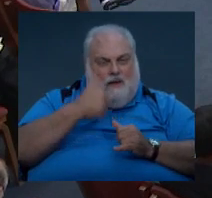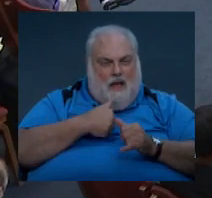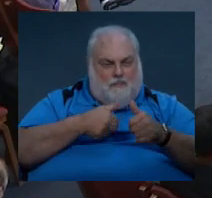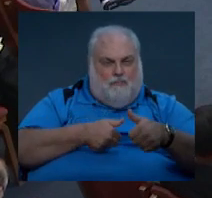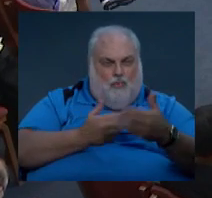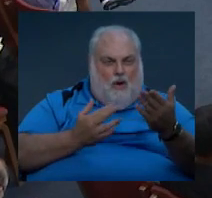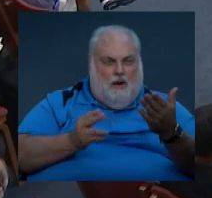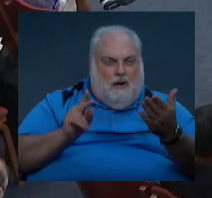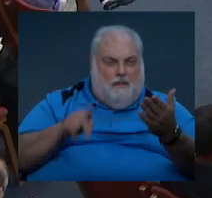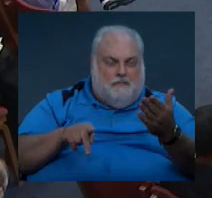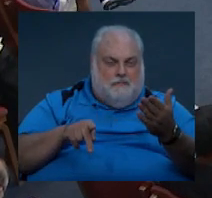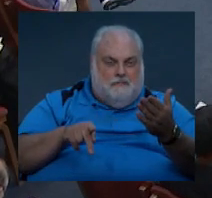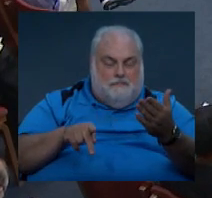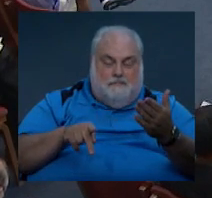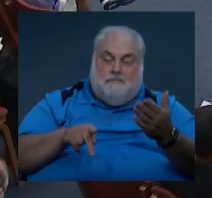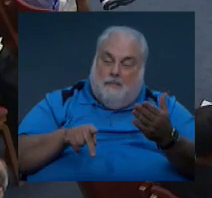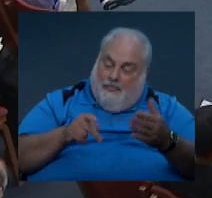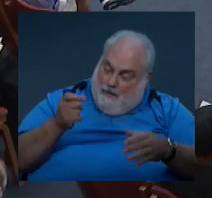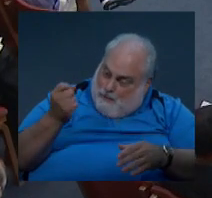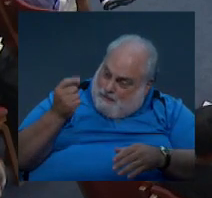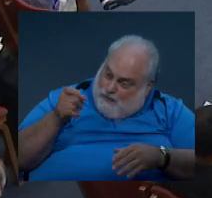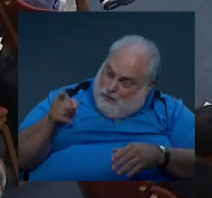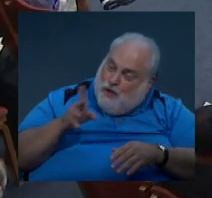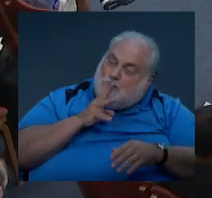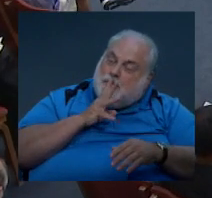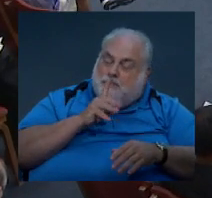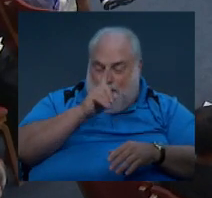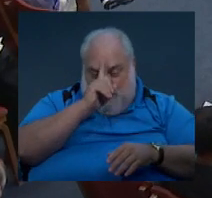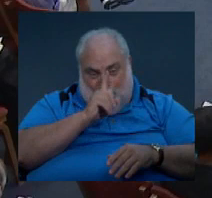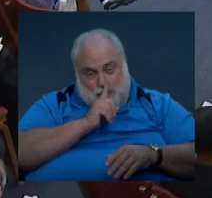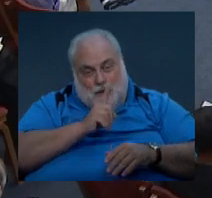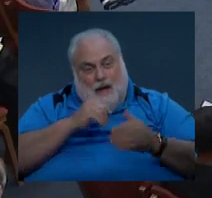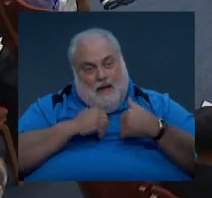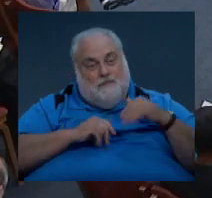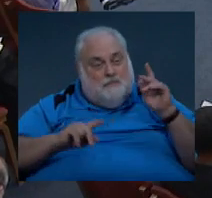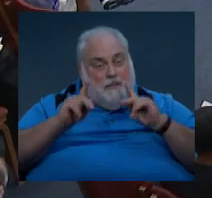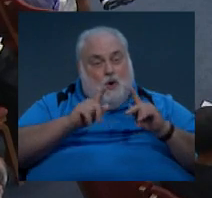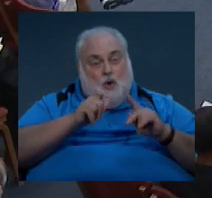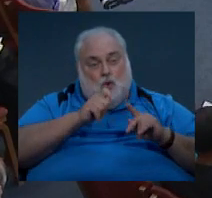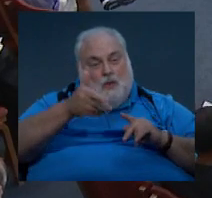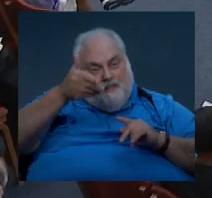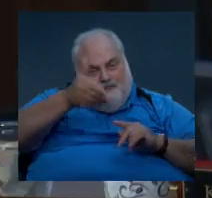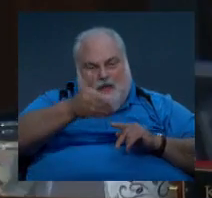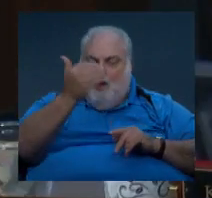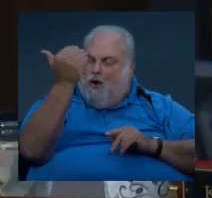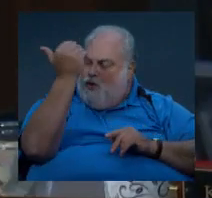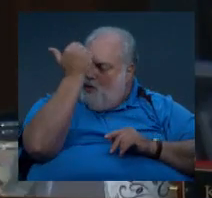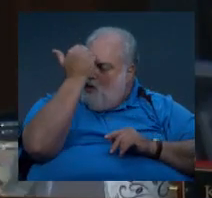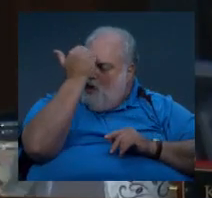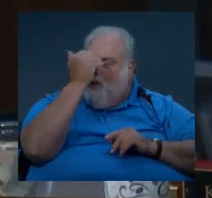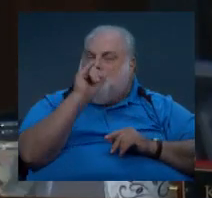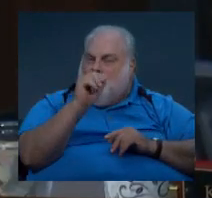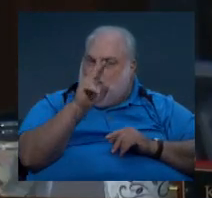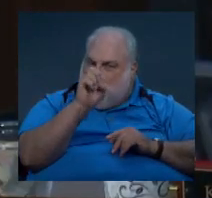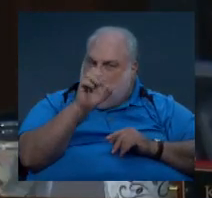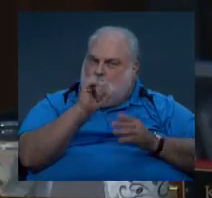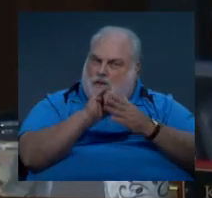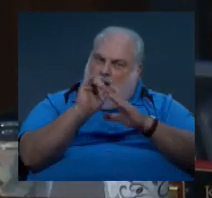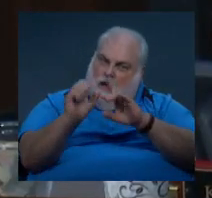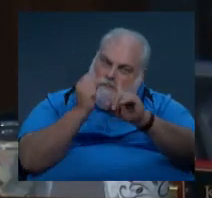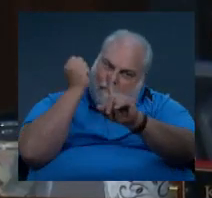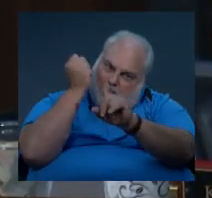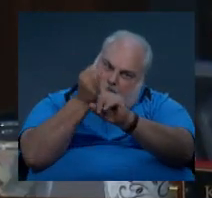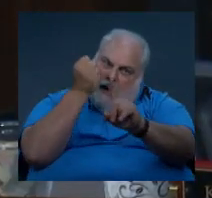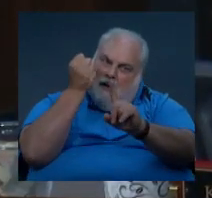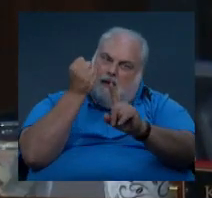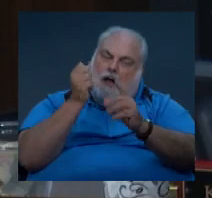bringing that up. And I understand what you're talking about, but I want to make sure we have people at the table who know the issues that are impacting